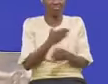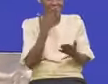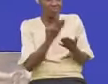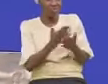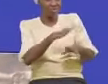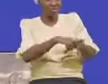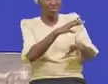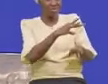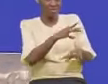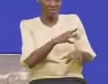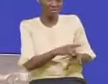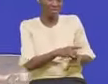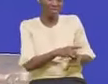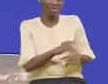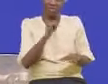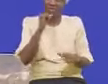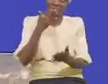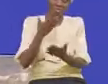Enye nu nyui le anyigba dzi.